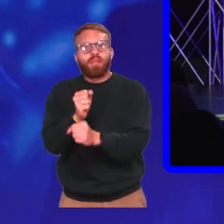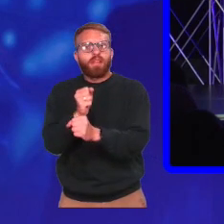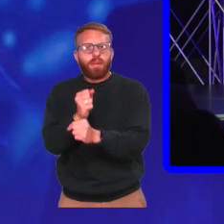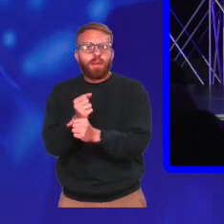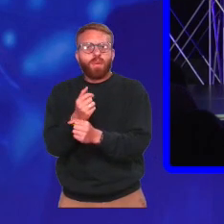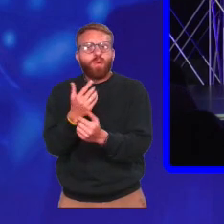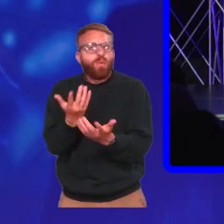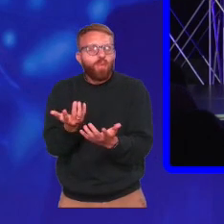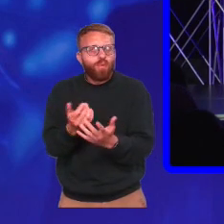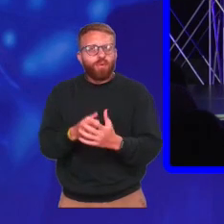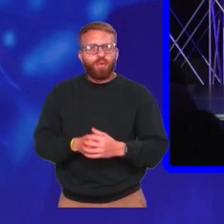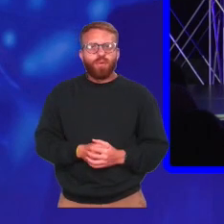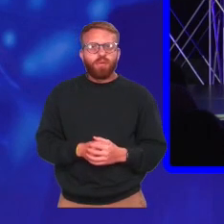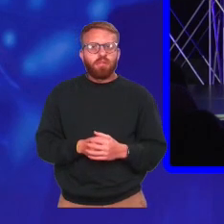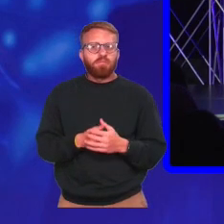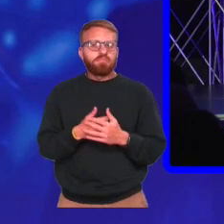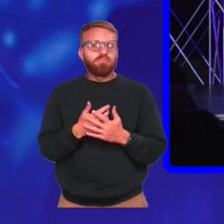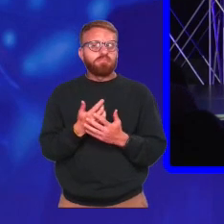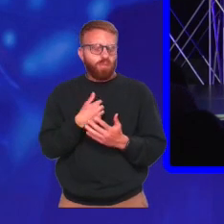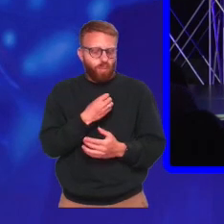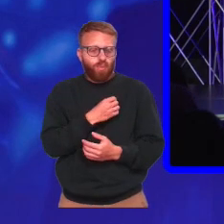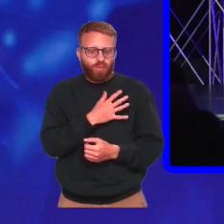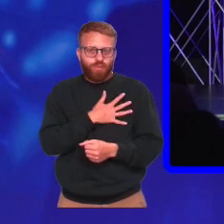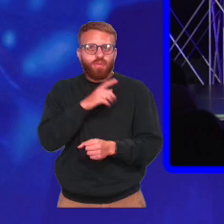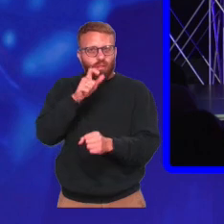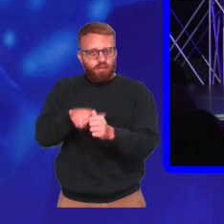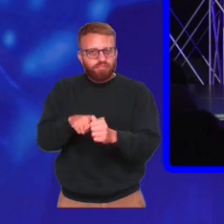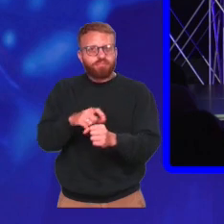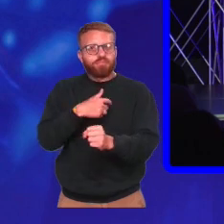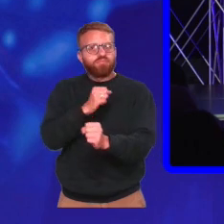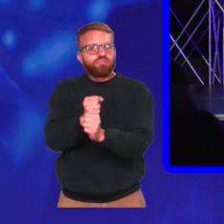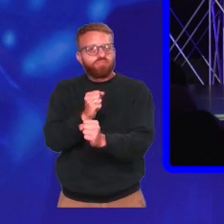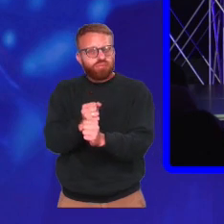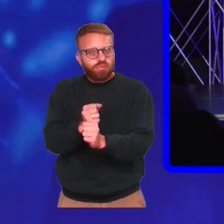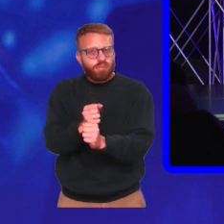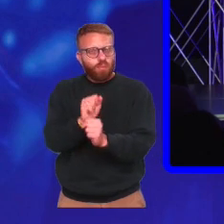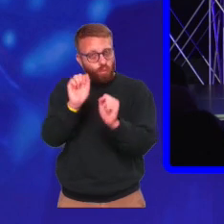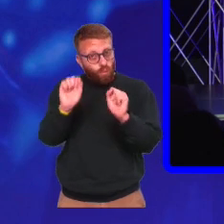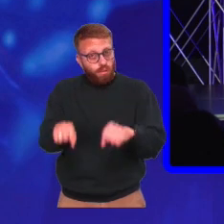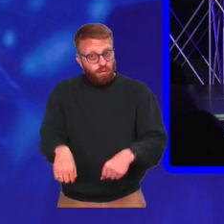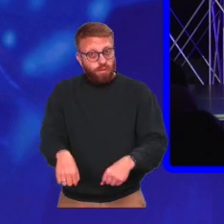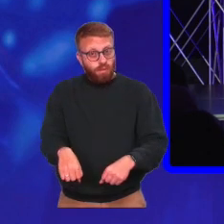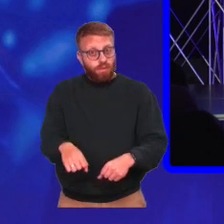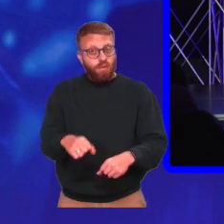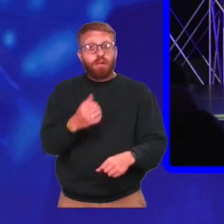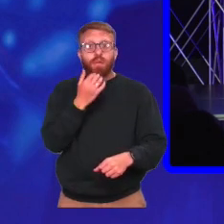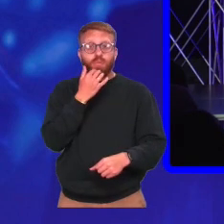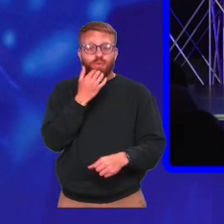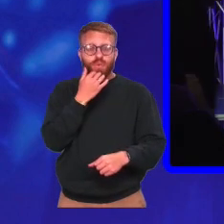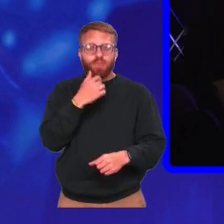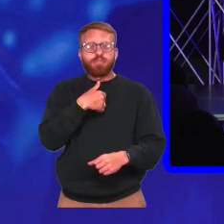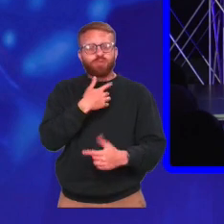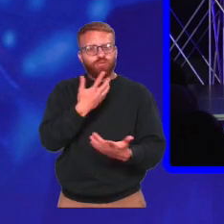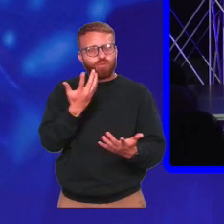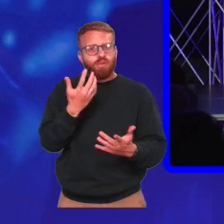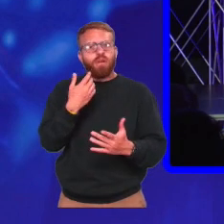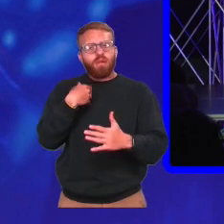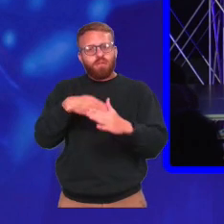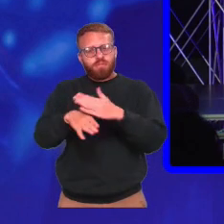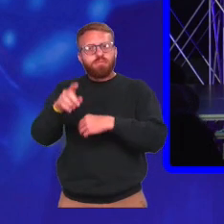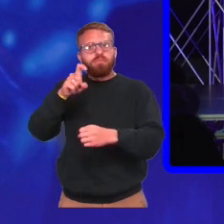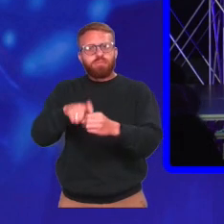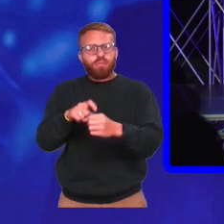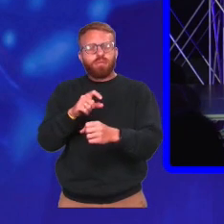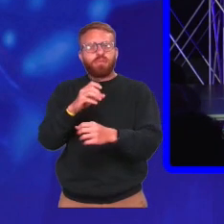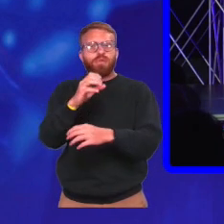Is there any chance from someone from Colombia apply to those jobs? Or because they're in Colombia, they don't have